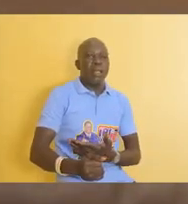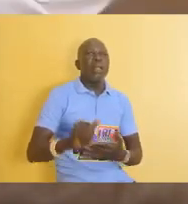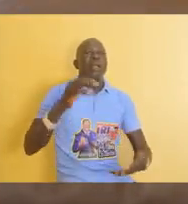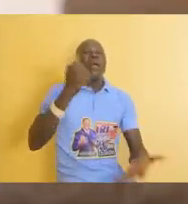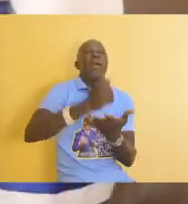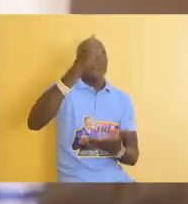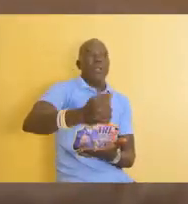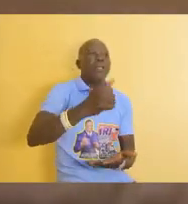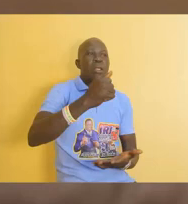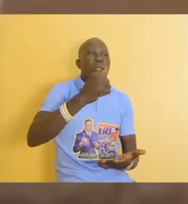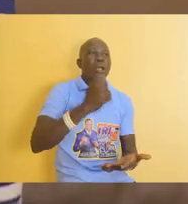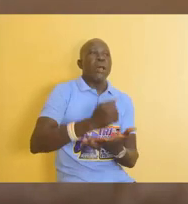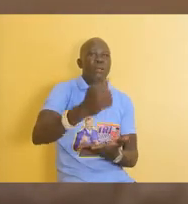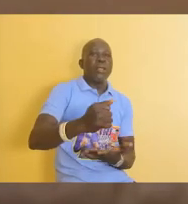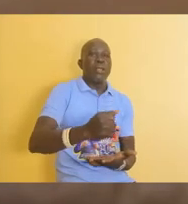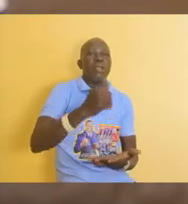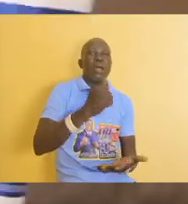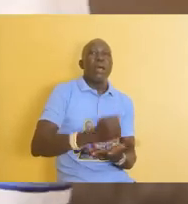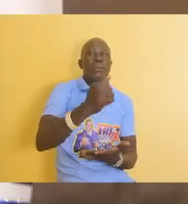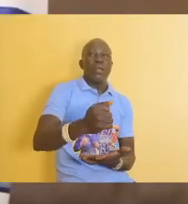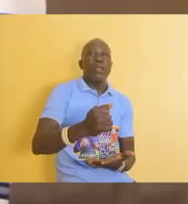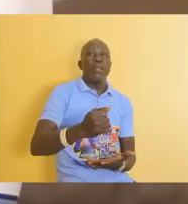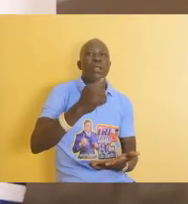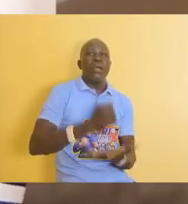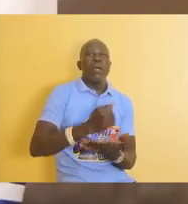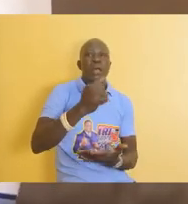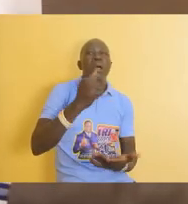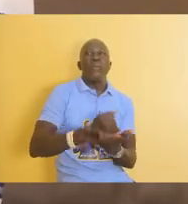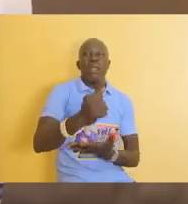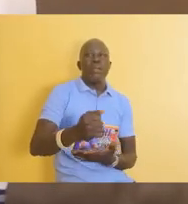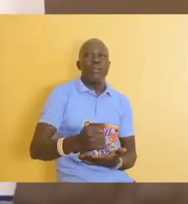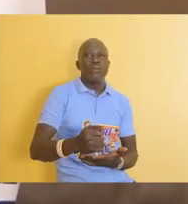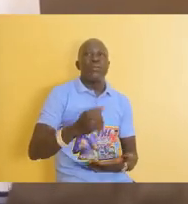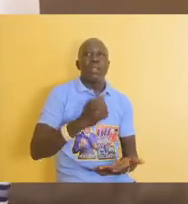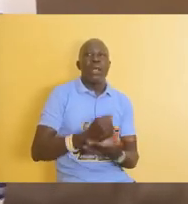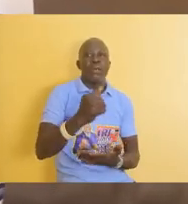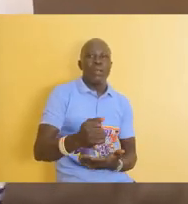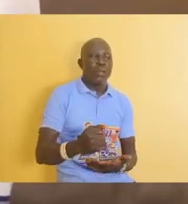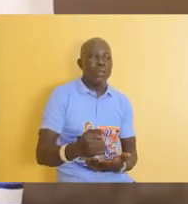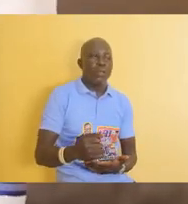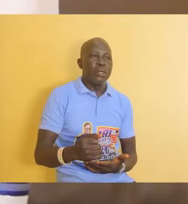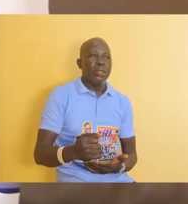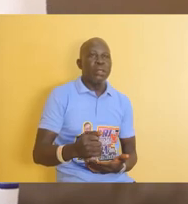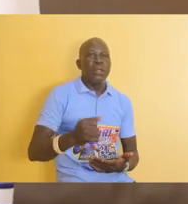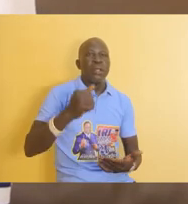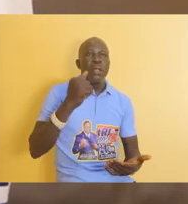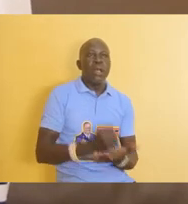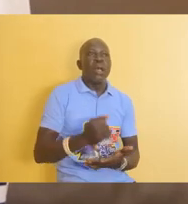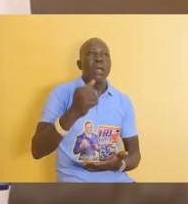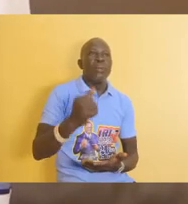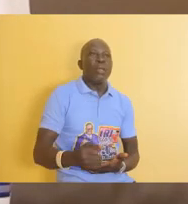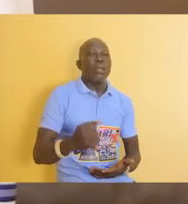oya bina ase bina ase bina ase tara yi pada ase wa le se bi opo ase Jesu lo